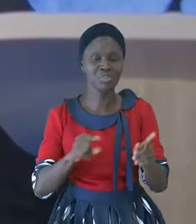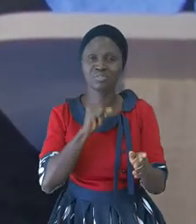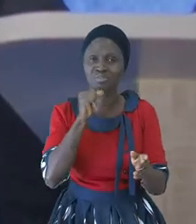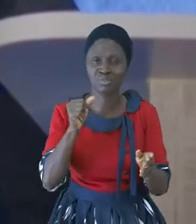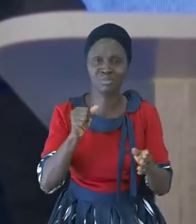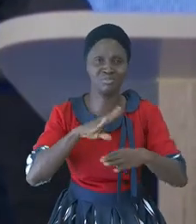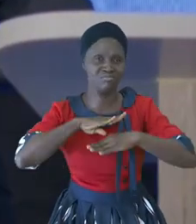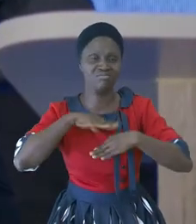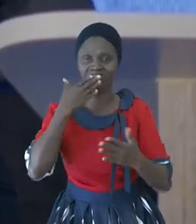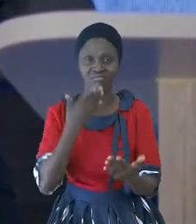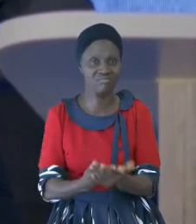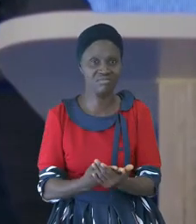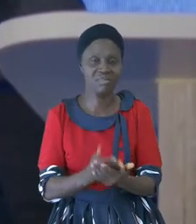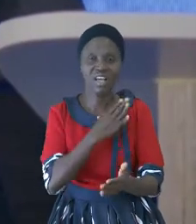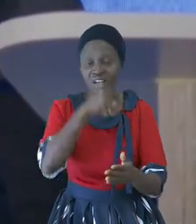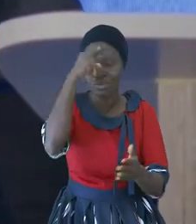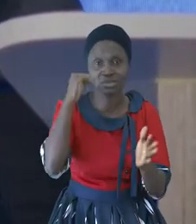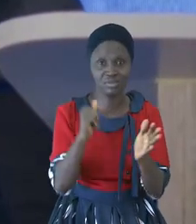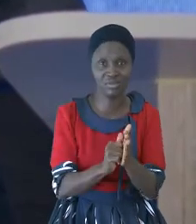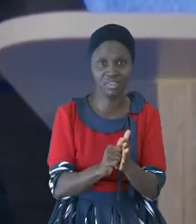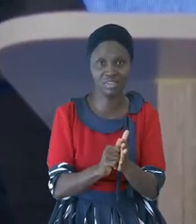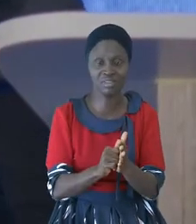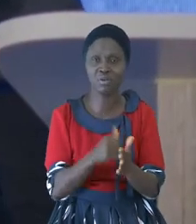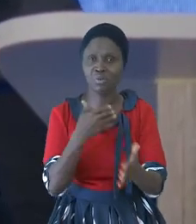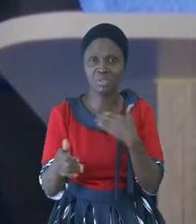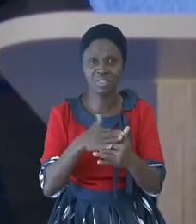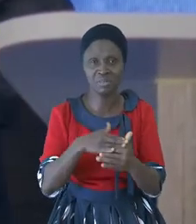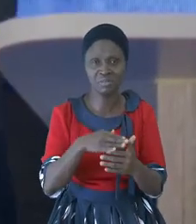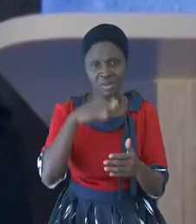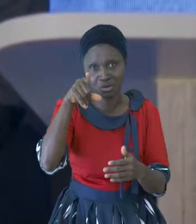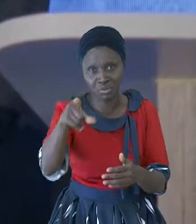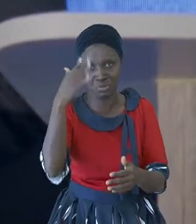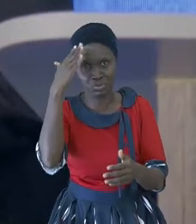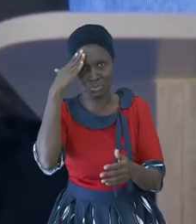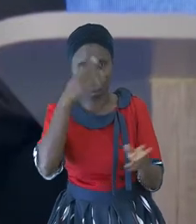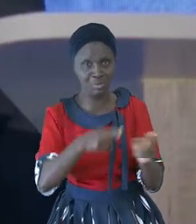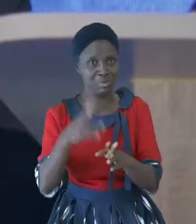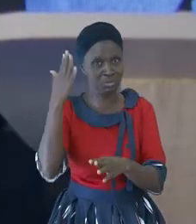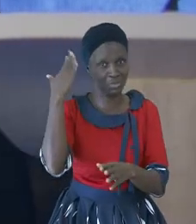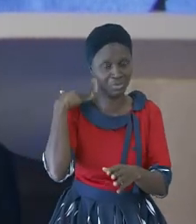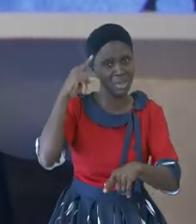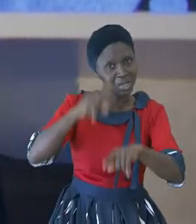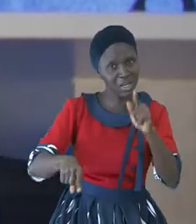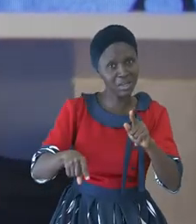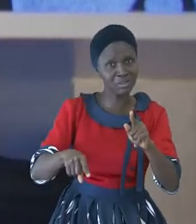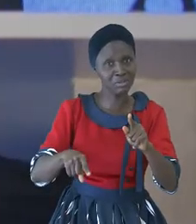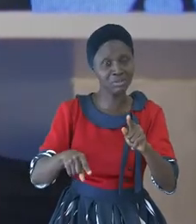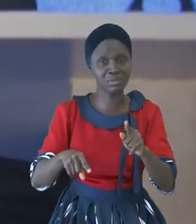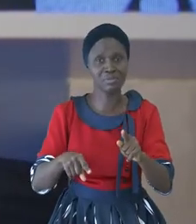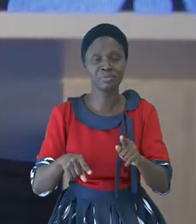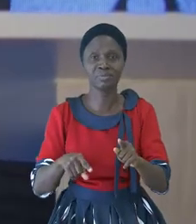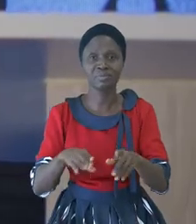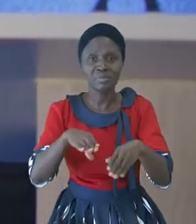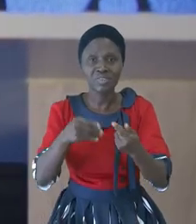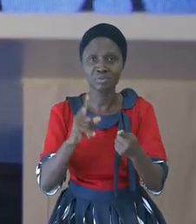well. And because of that, whatever he knows and whatever he has, he cannot give to anyone.